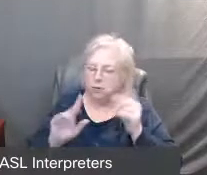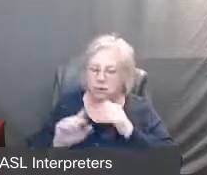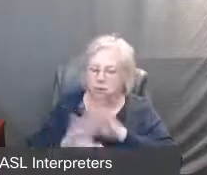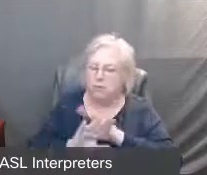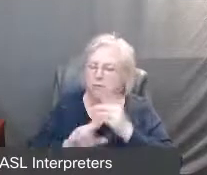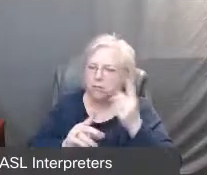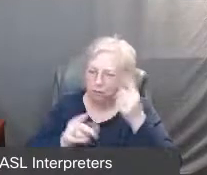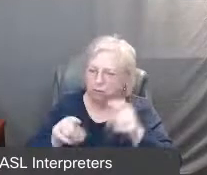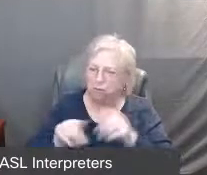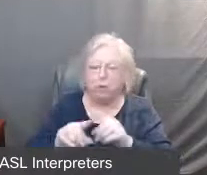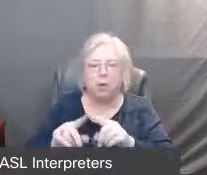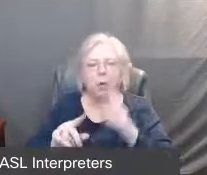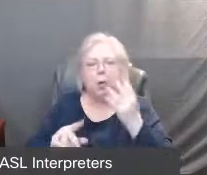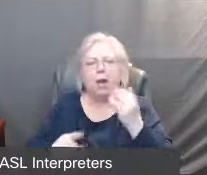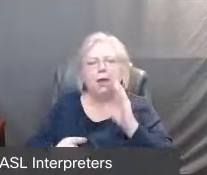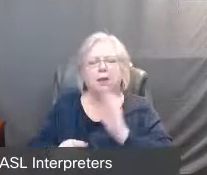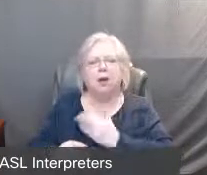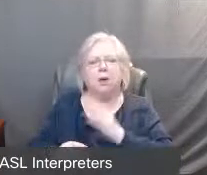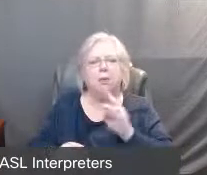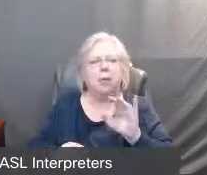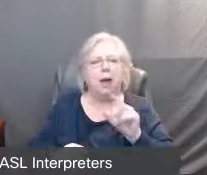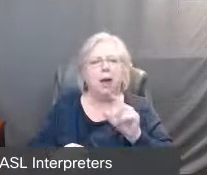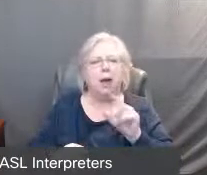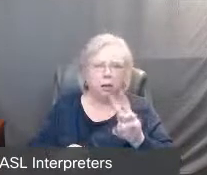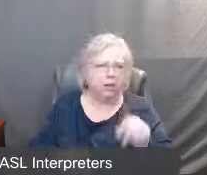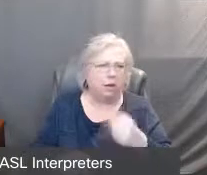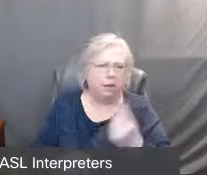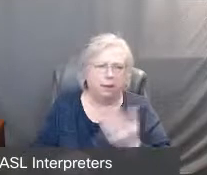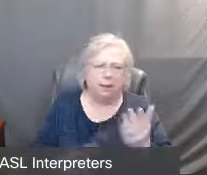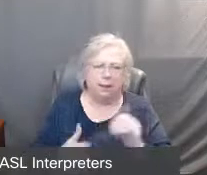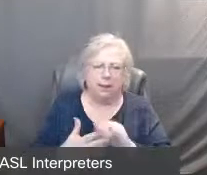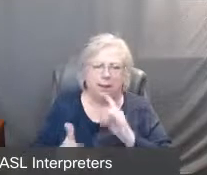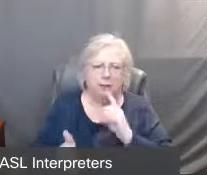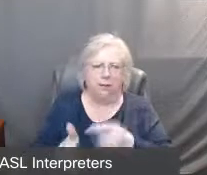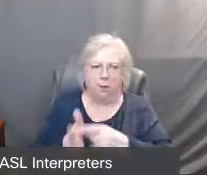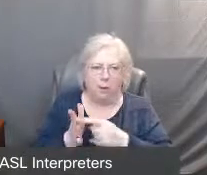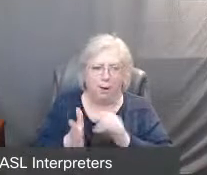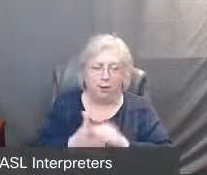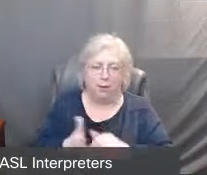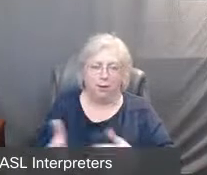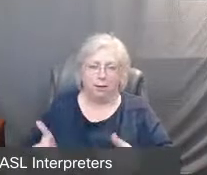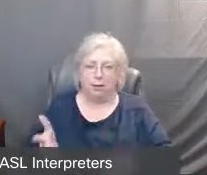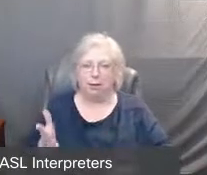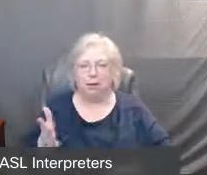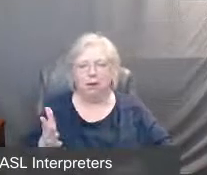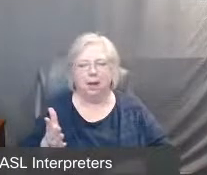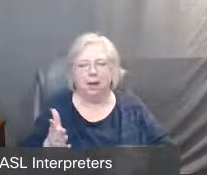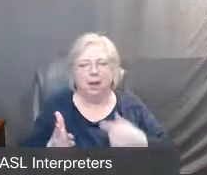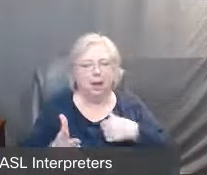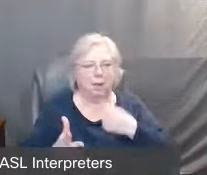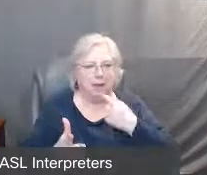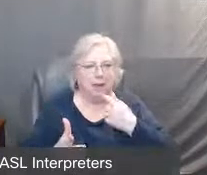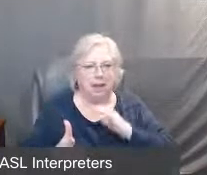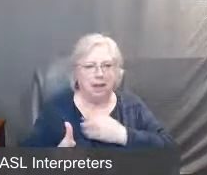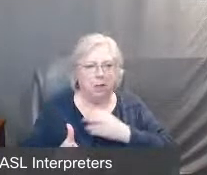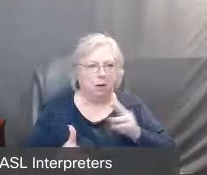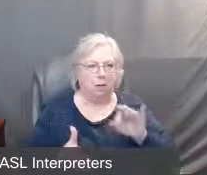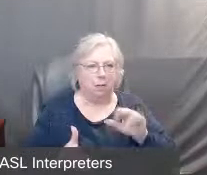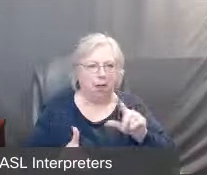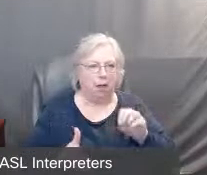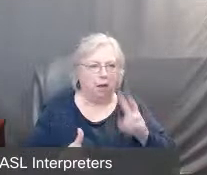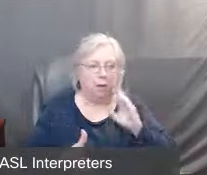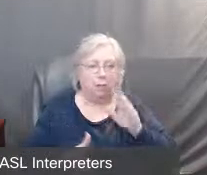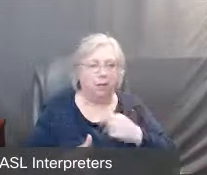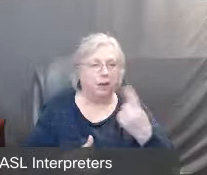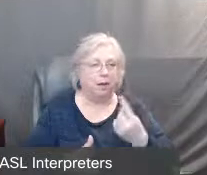is. Why is our bylaw the only thing that dictates that notice has to be provided? I wouldn't say that our bylaw would be the only